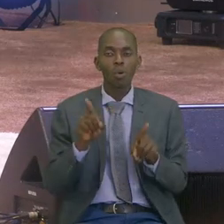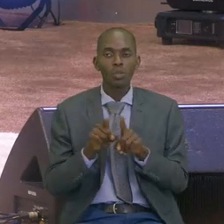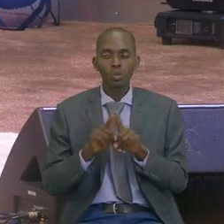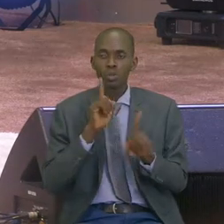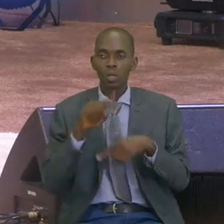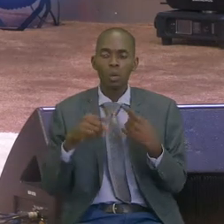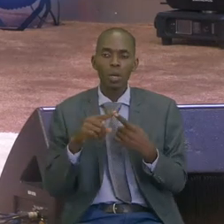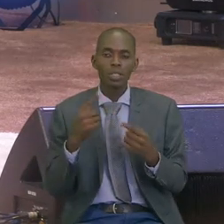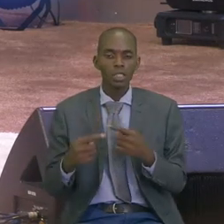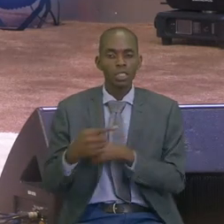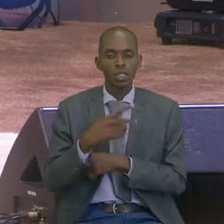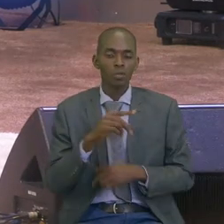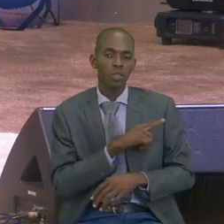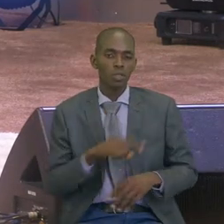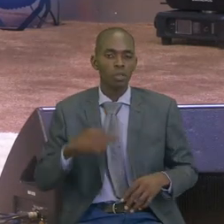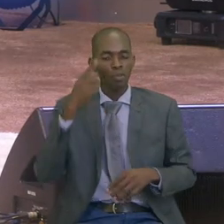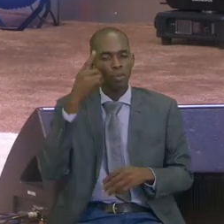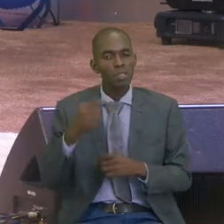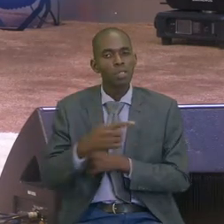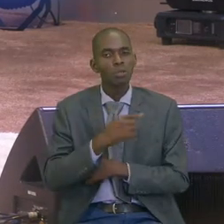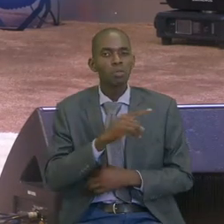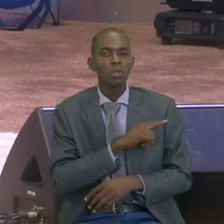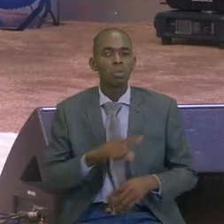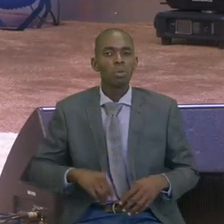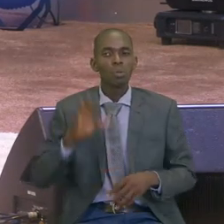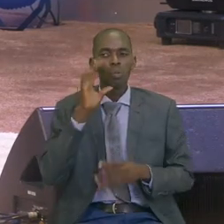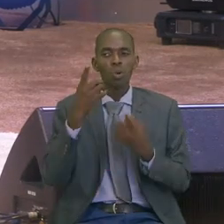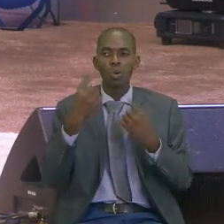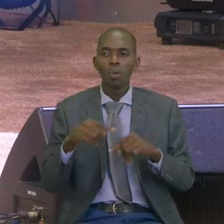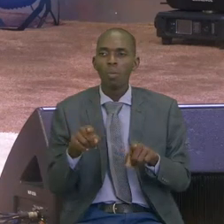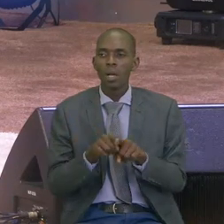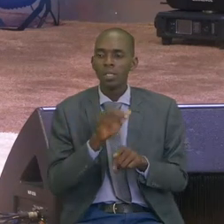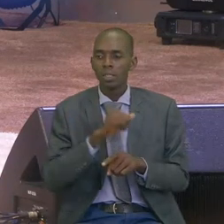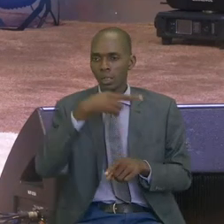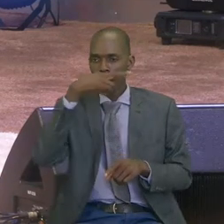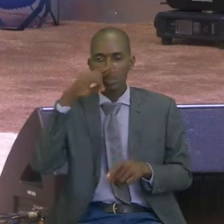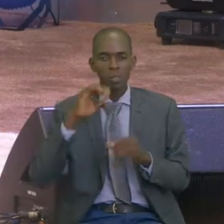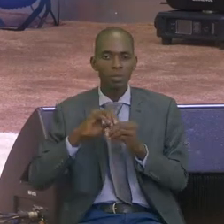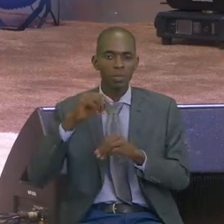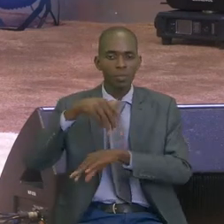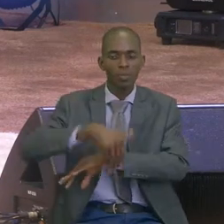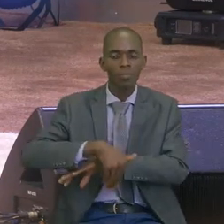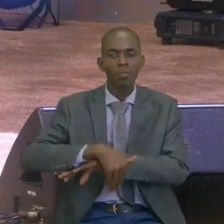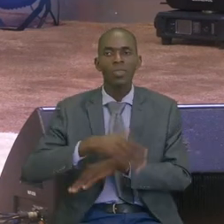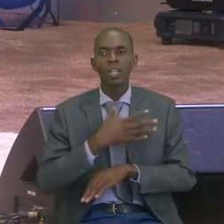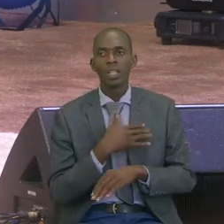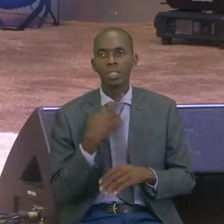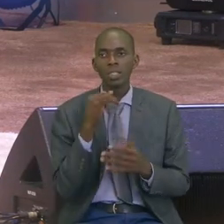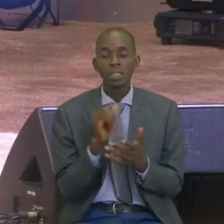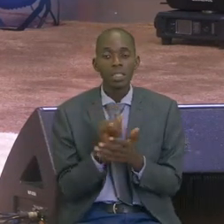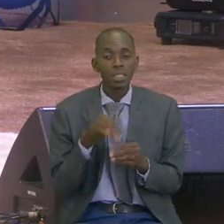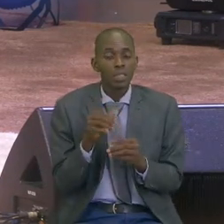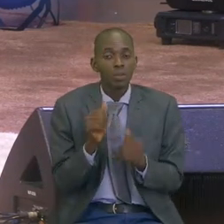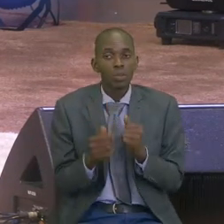Lord. It says, but the day of the Lord will come as a thief in the night, and it says, in the which